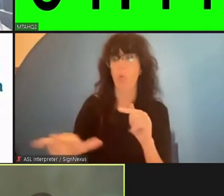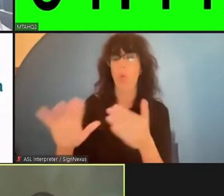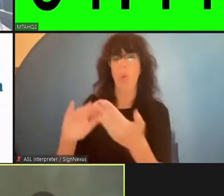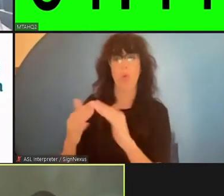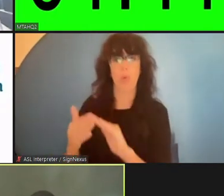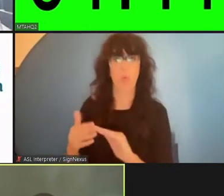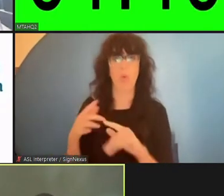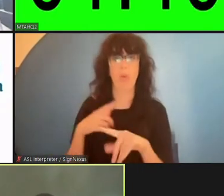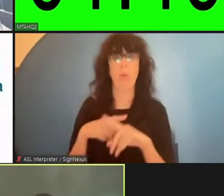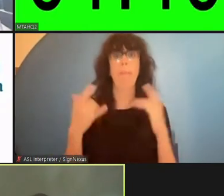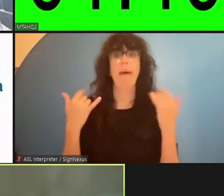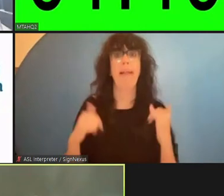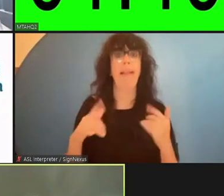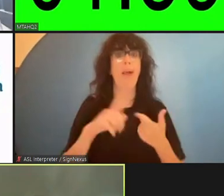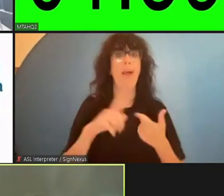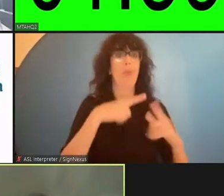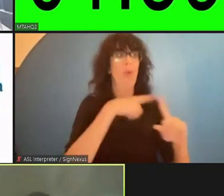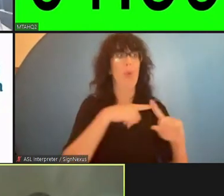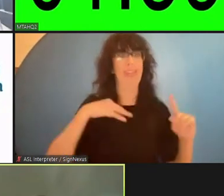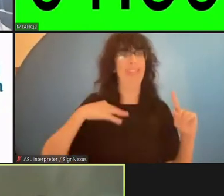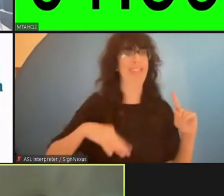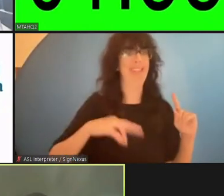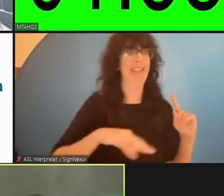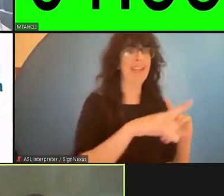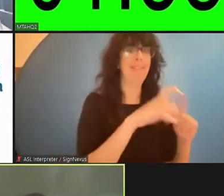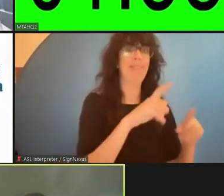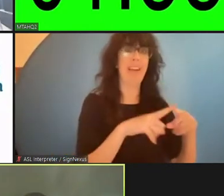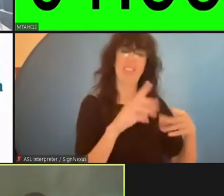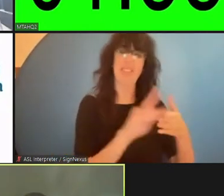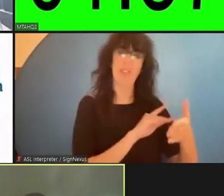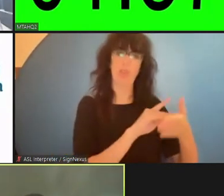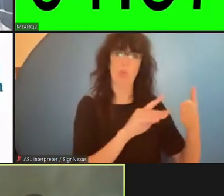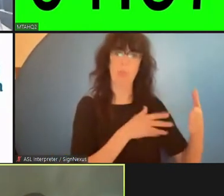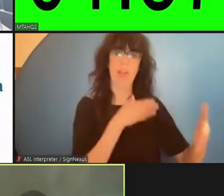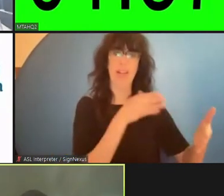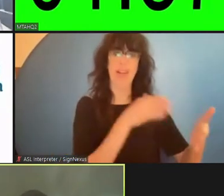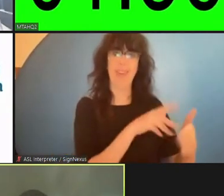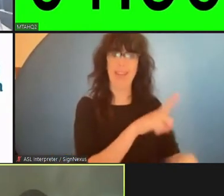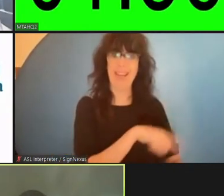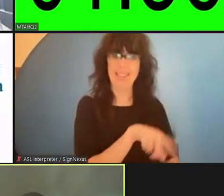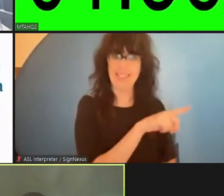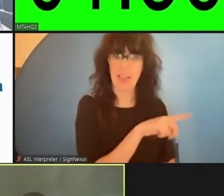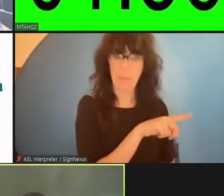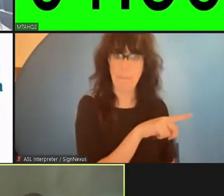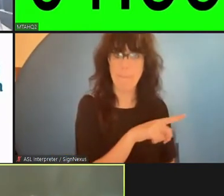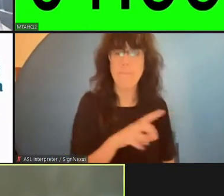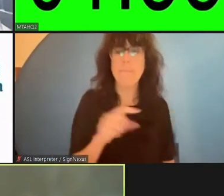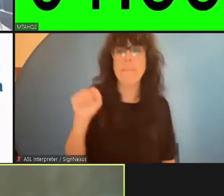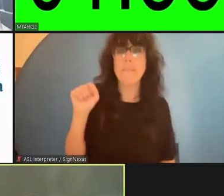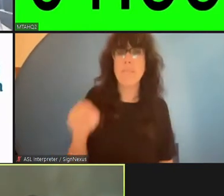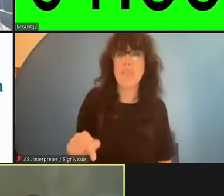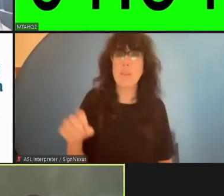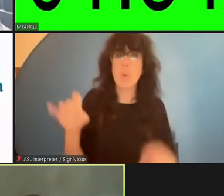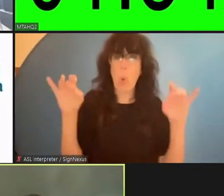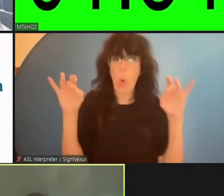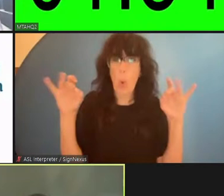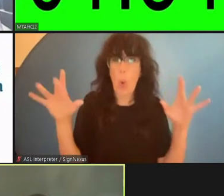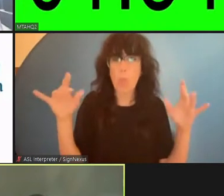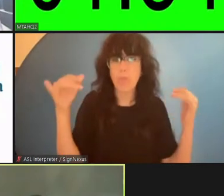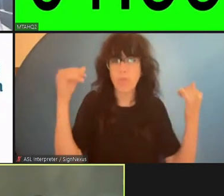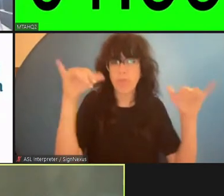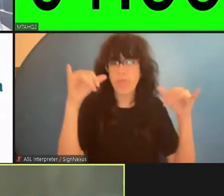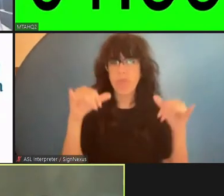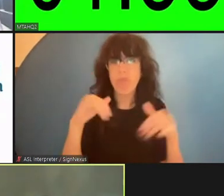incentivize discriminatory practice against them this is an absolute madness all